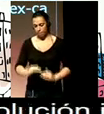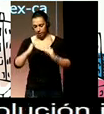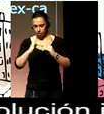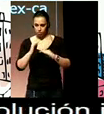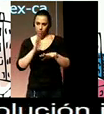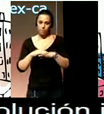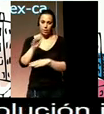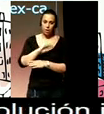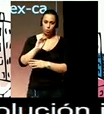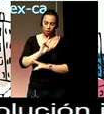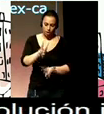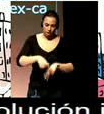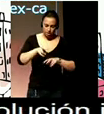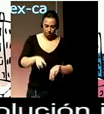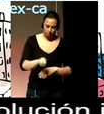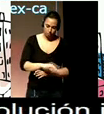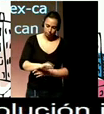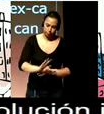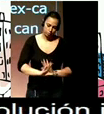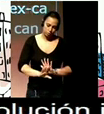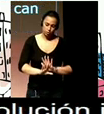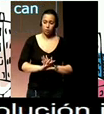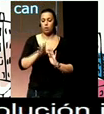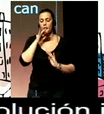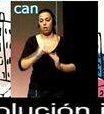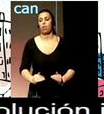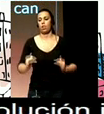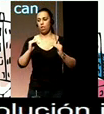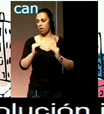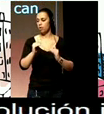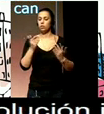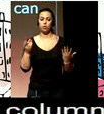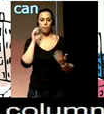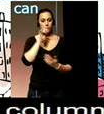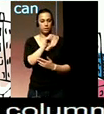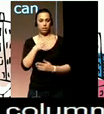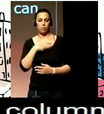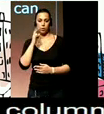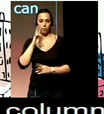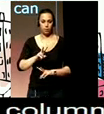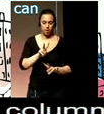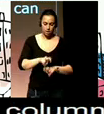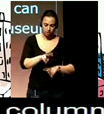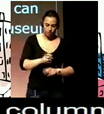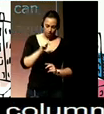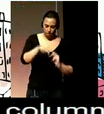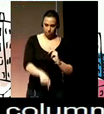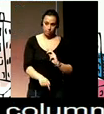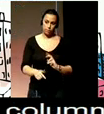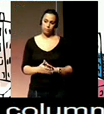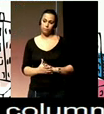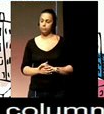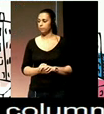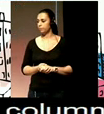Visitors can now see a working excavation site under the museum. Glass floors have been installed to allow the excavations to be